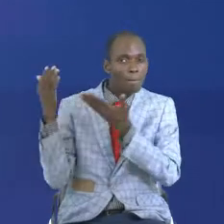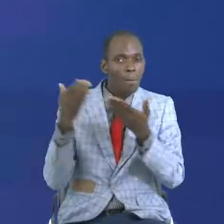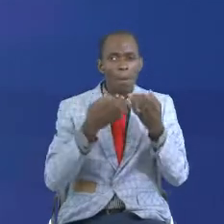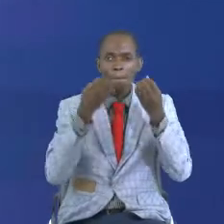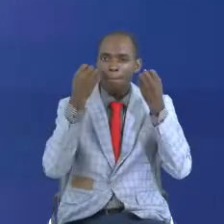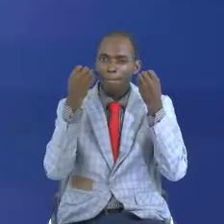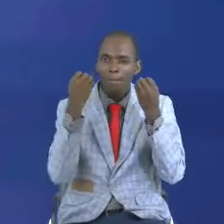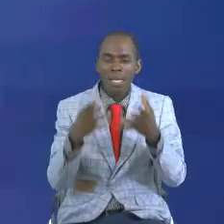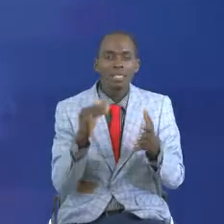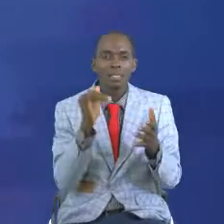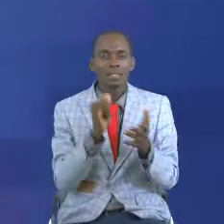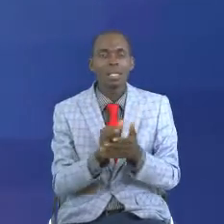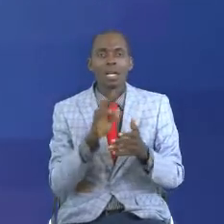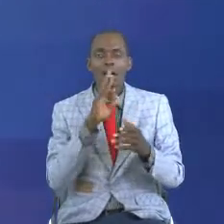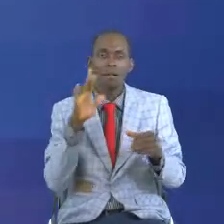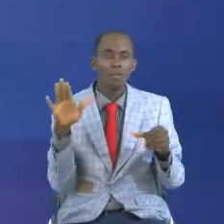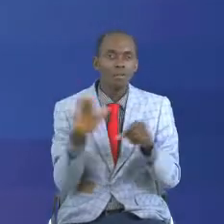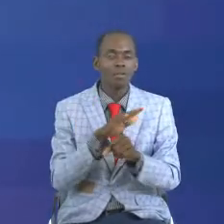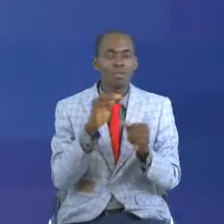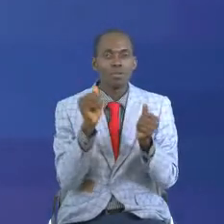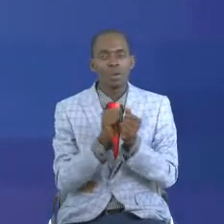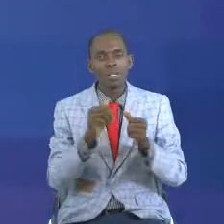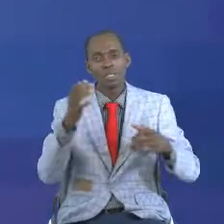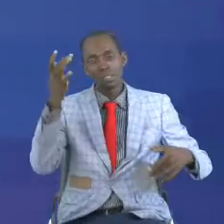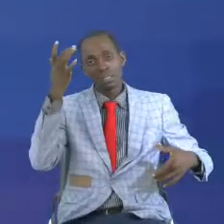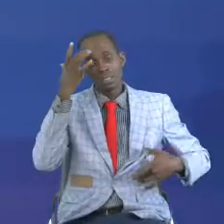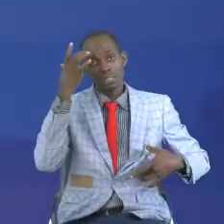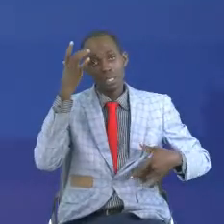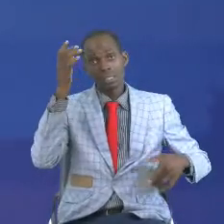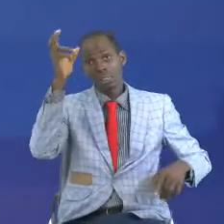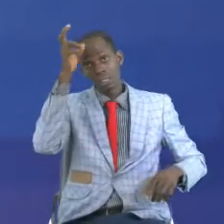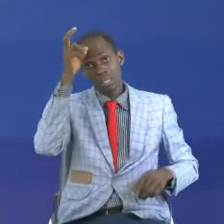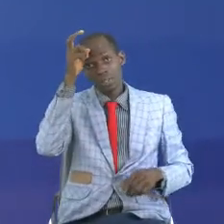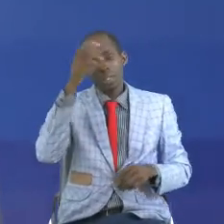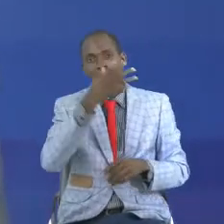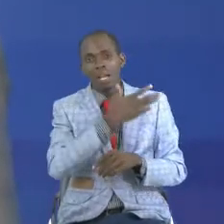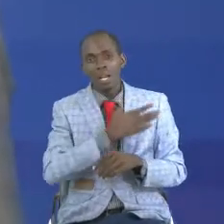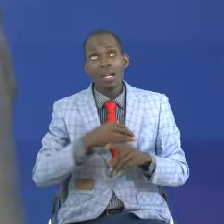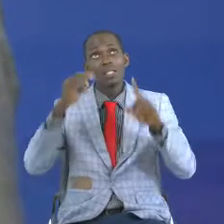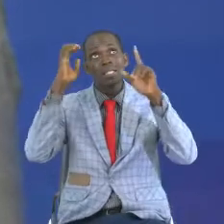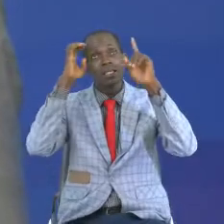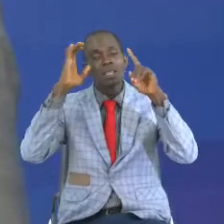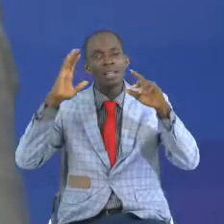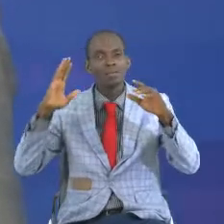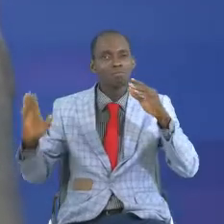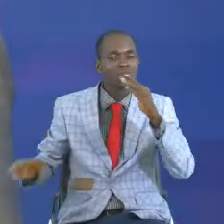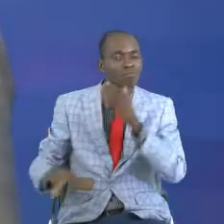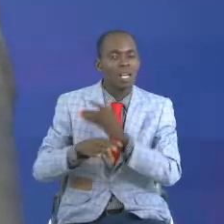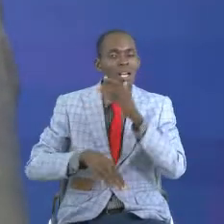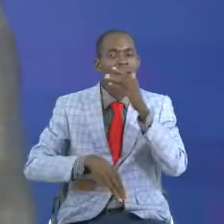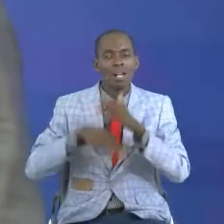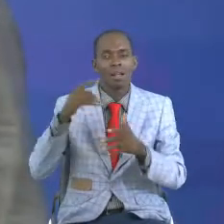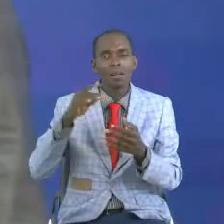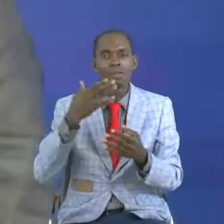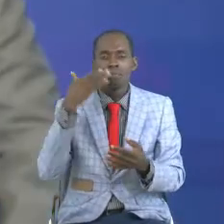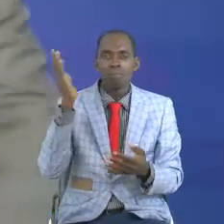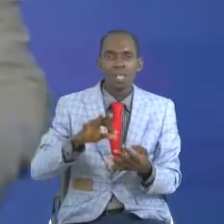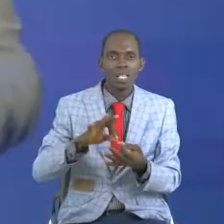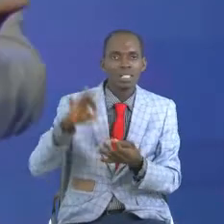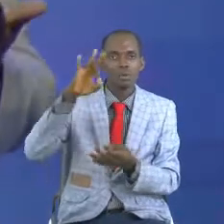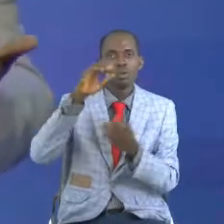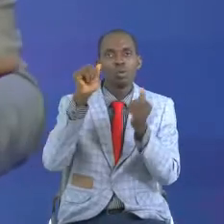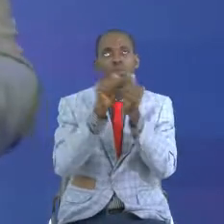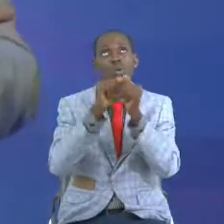with devils, and he cast out the spirits with his word. Tonight,